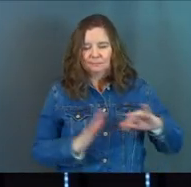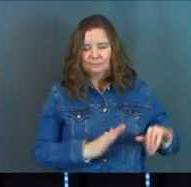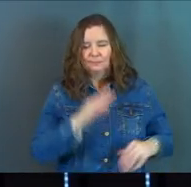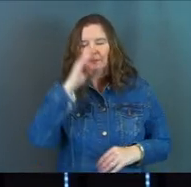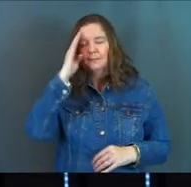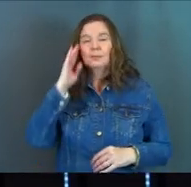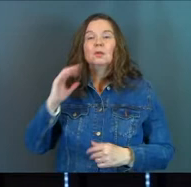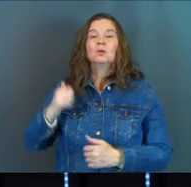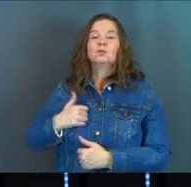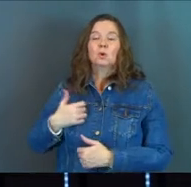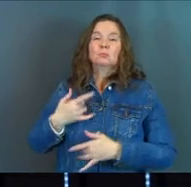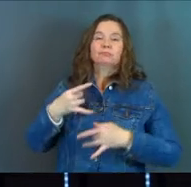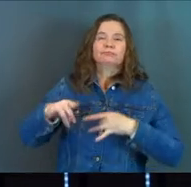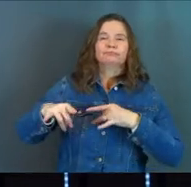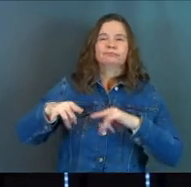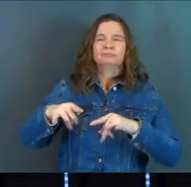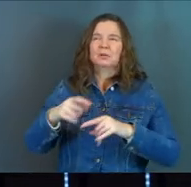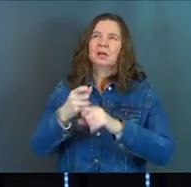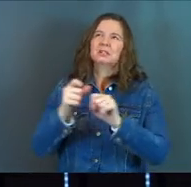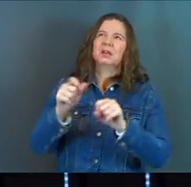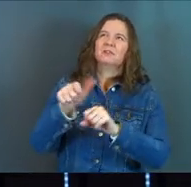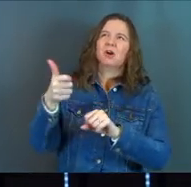Soldiers scoffed. He saved others. Next slide.